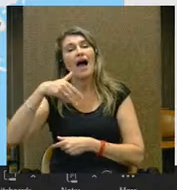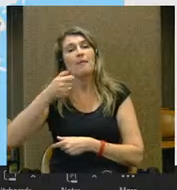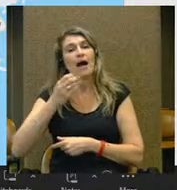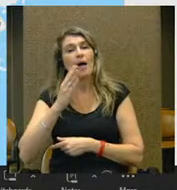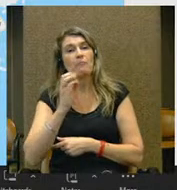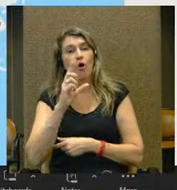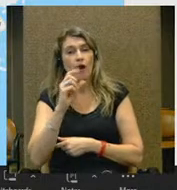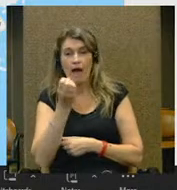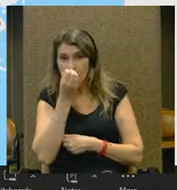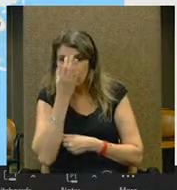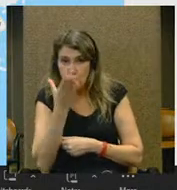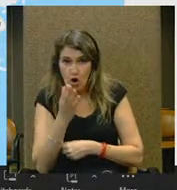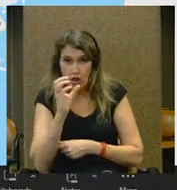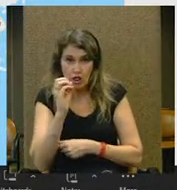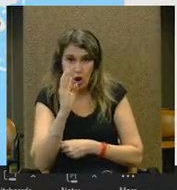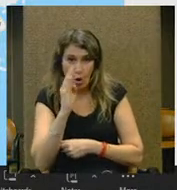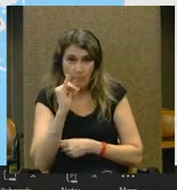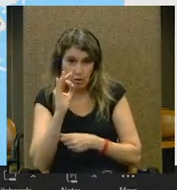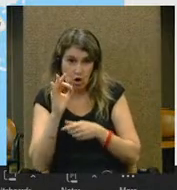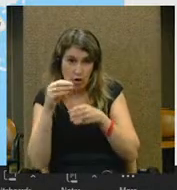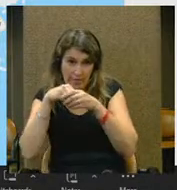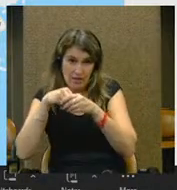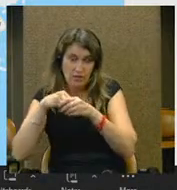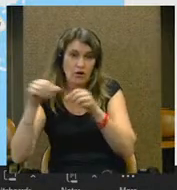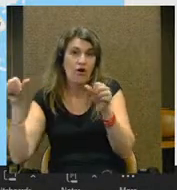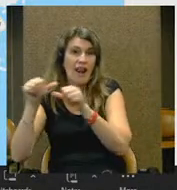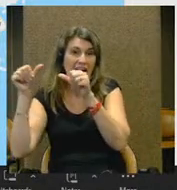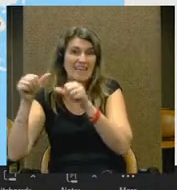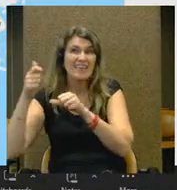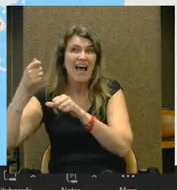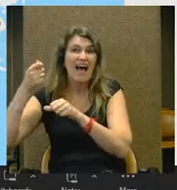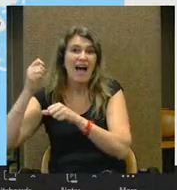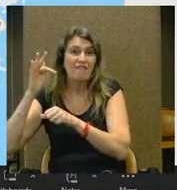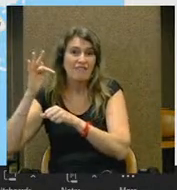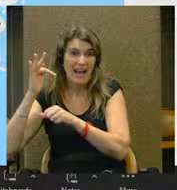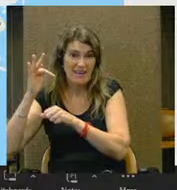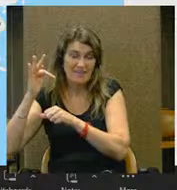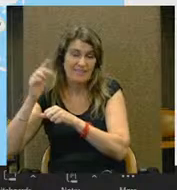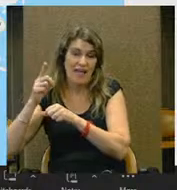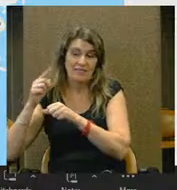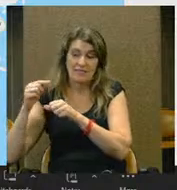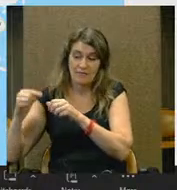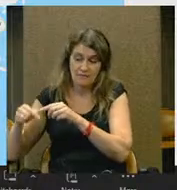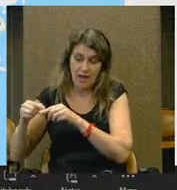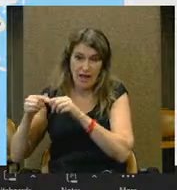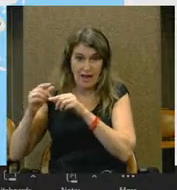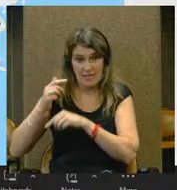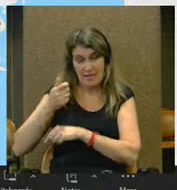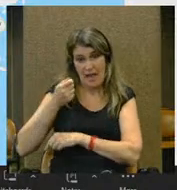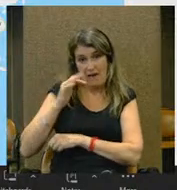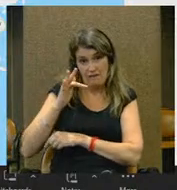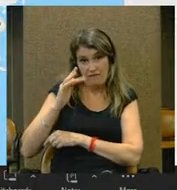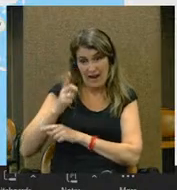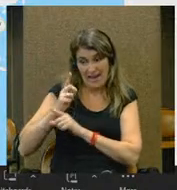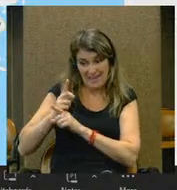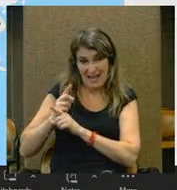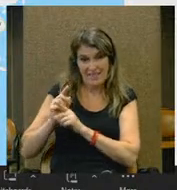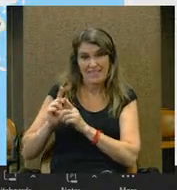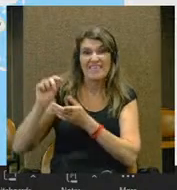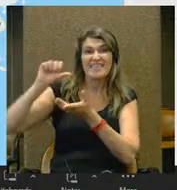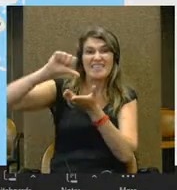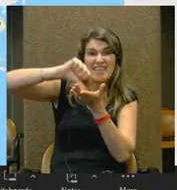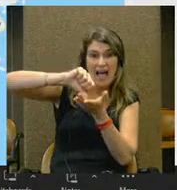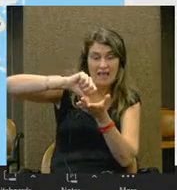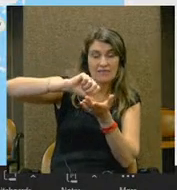is considered the main route from Afghanistan to Europe, and this goes from Afghanistan via Iran and Pakistan to